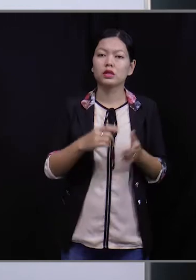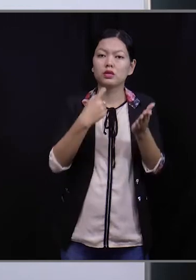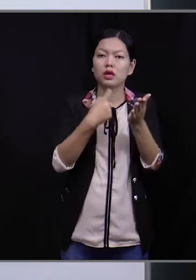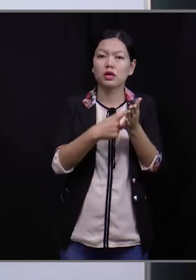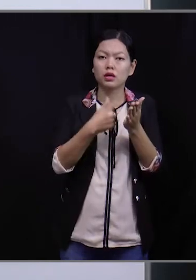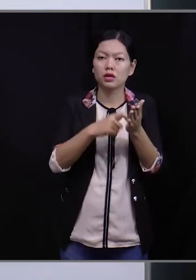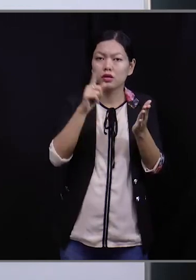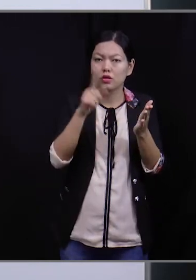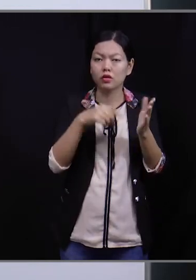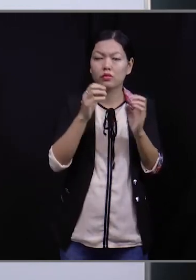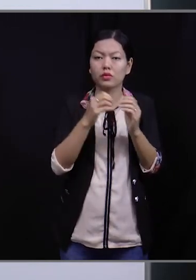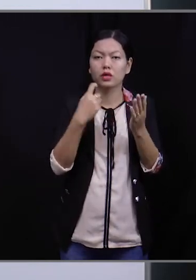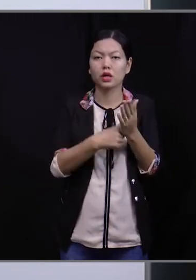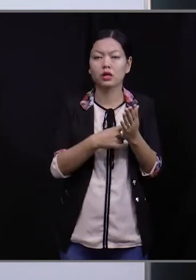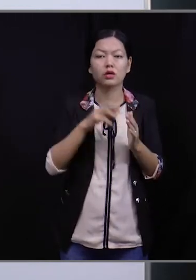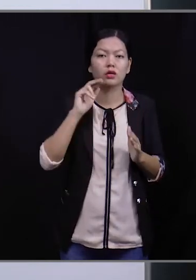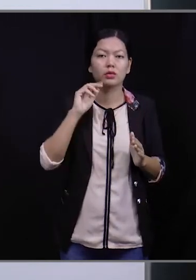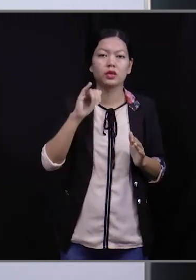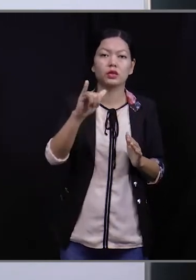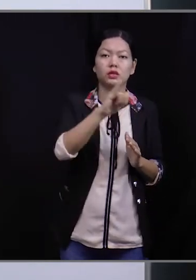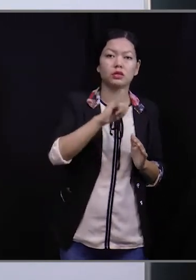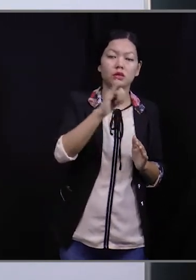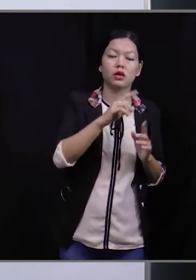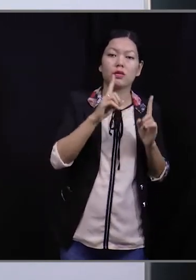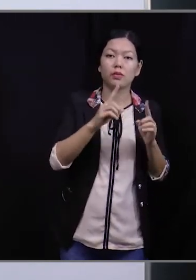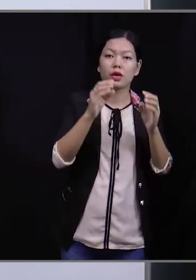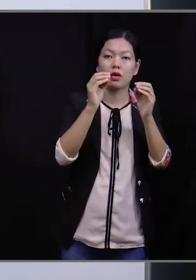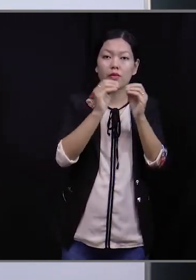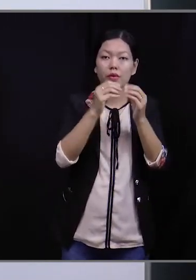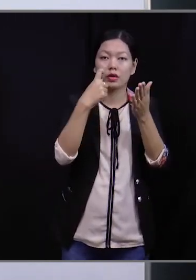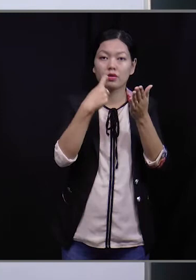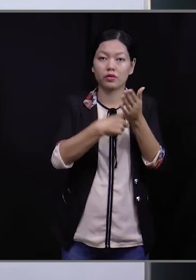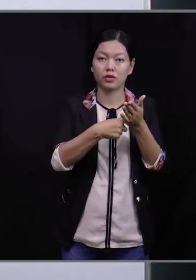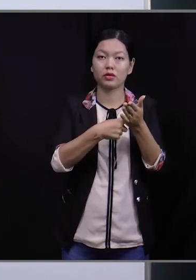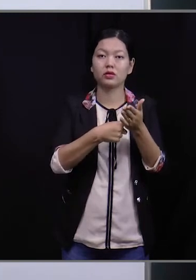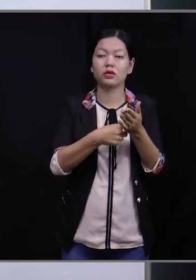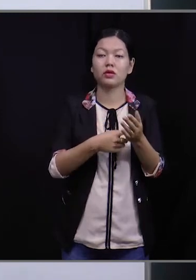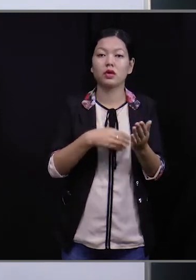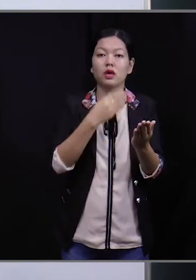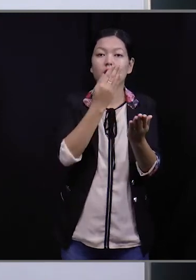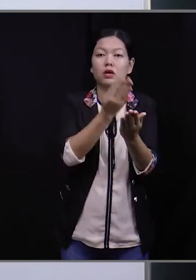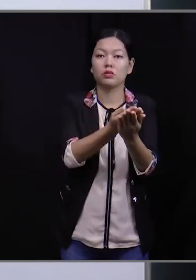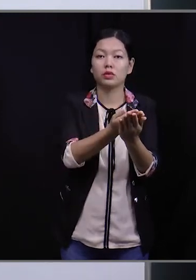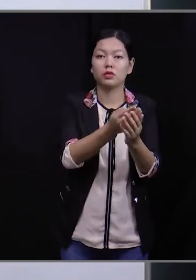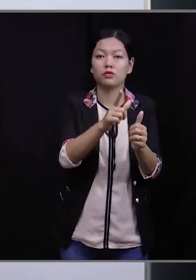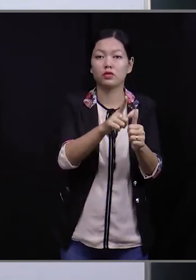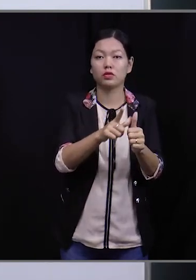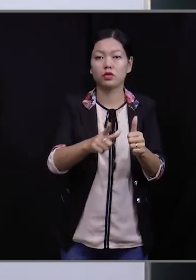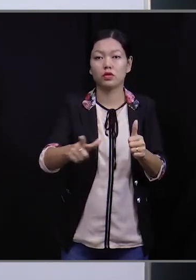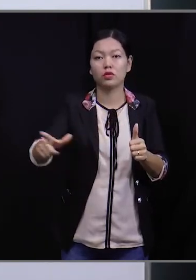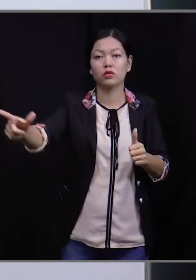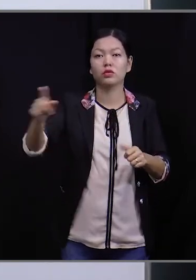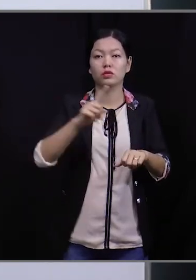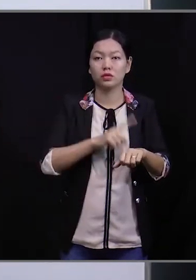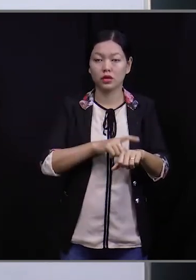same. The meaning is same, but bank rate, it is applied for long run period and